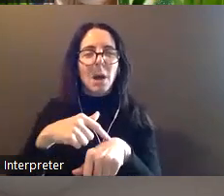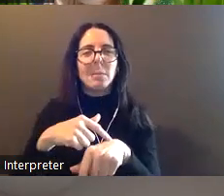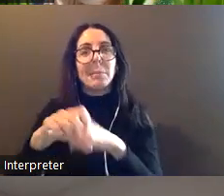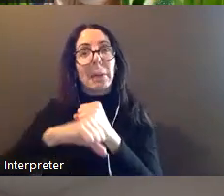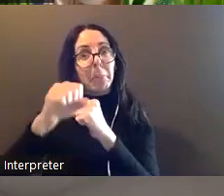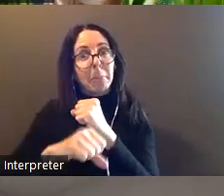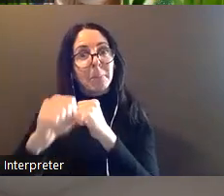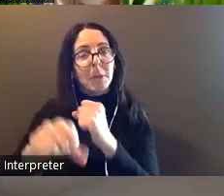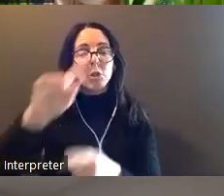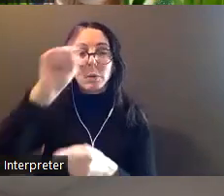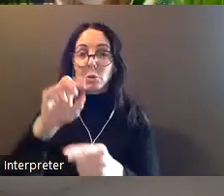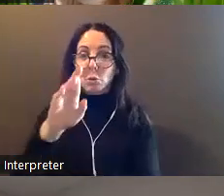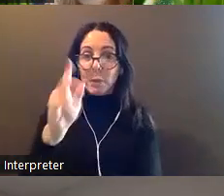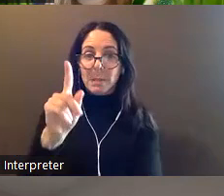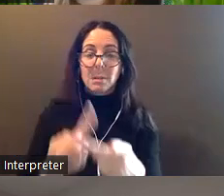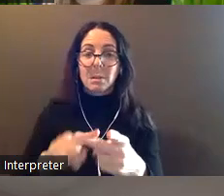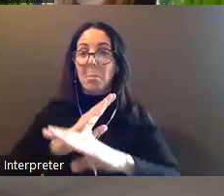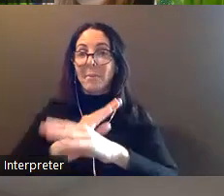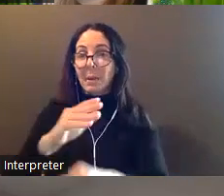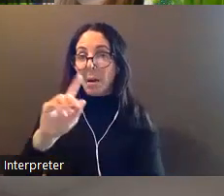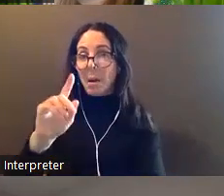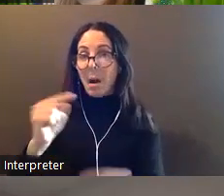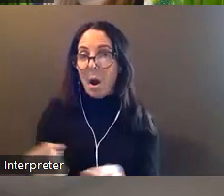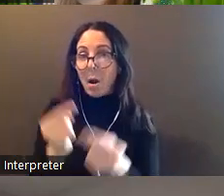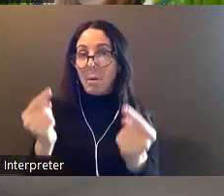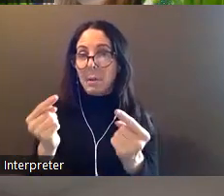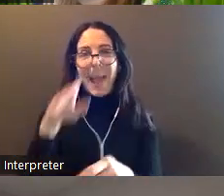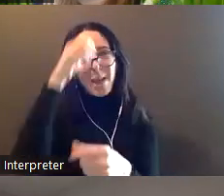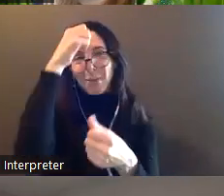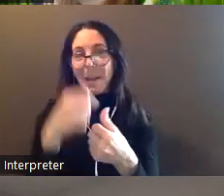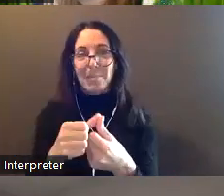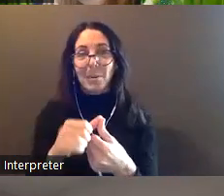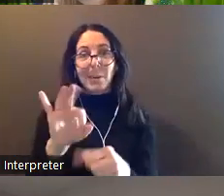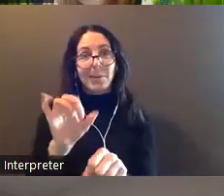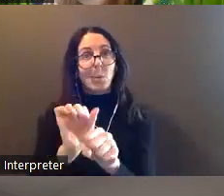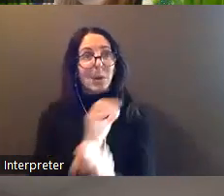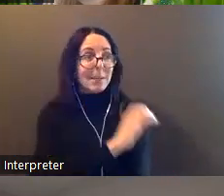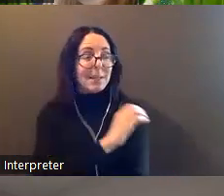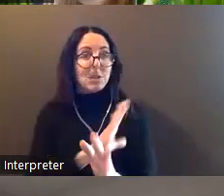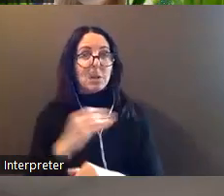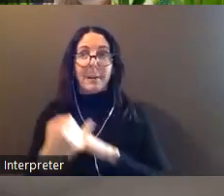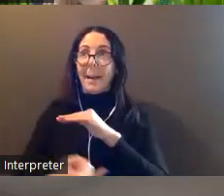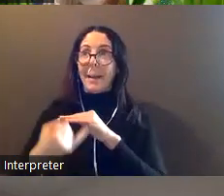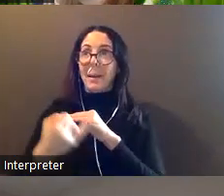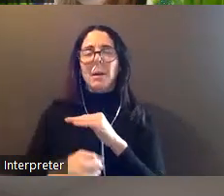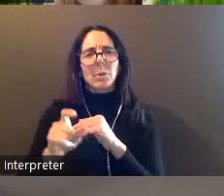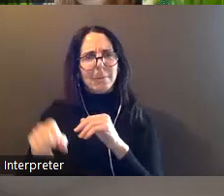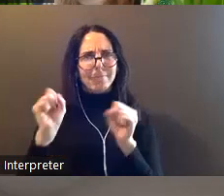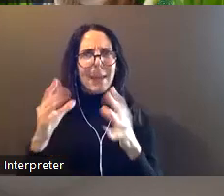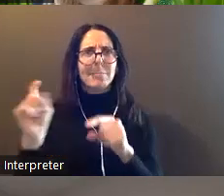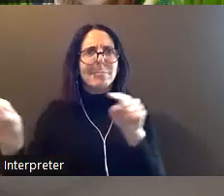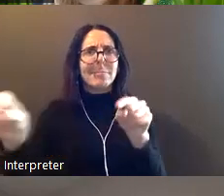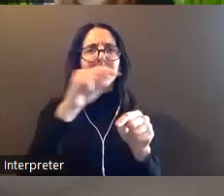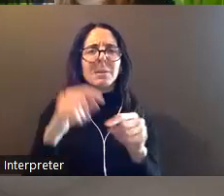risks, prevent harm, which can seldom be done in isolation as a clinician. There are multiple ethical,